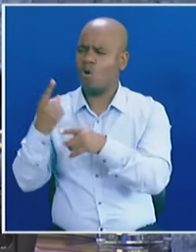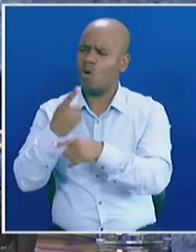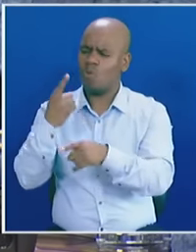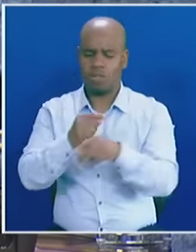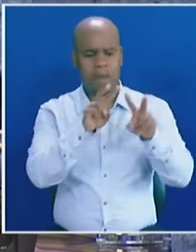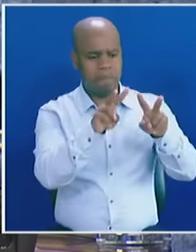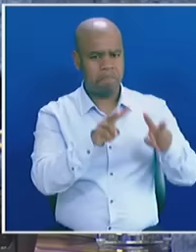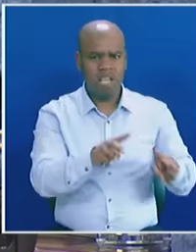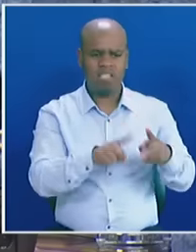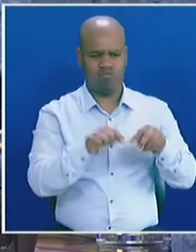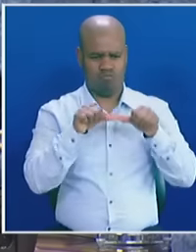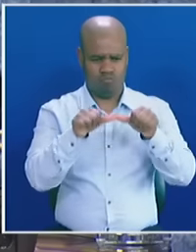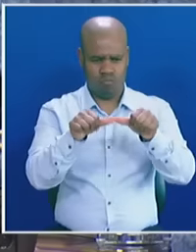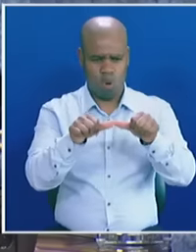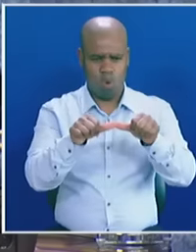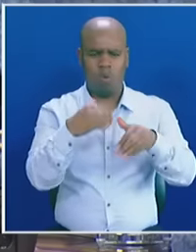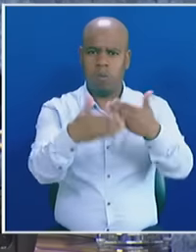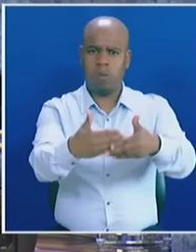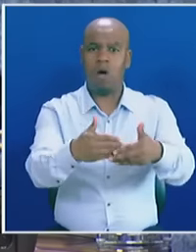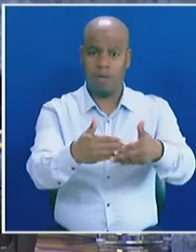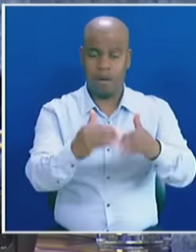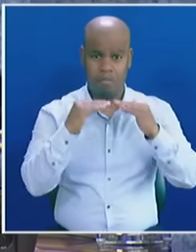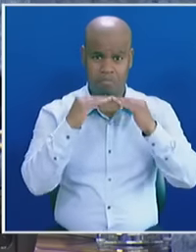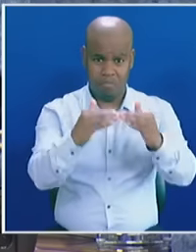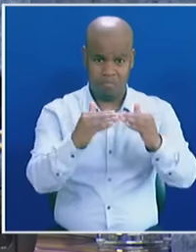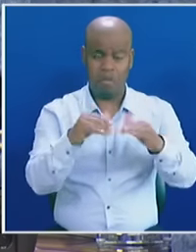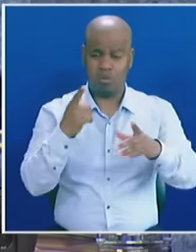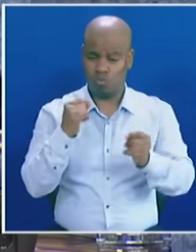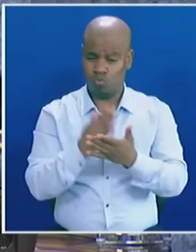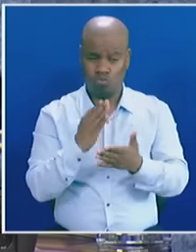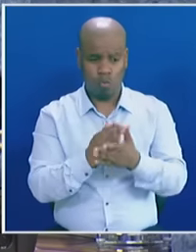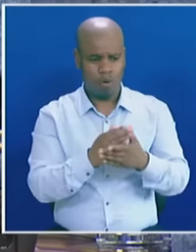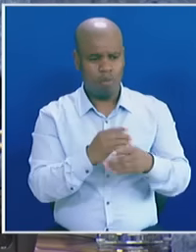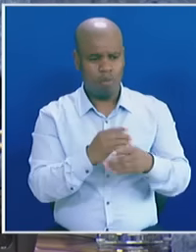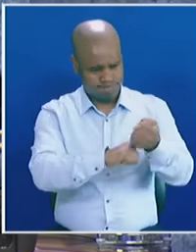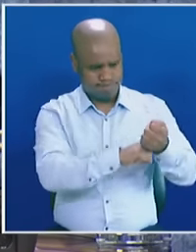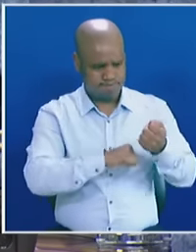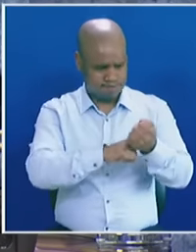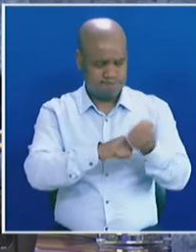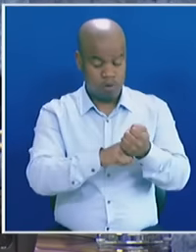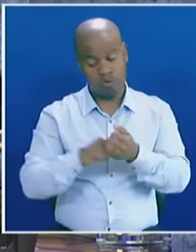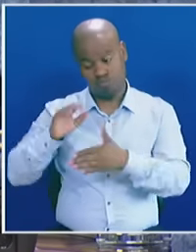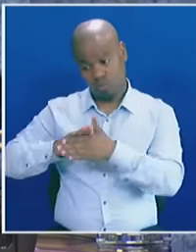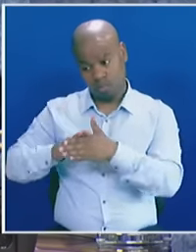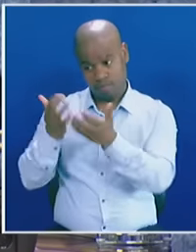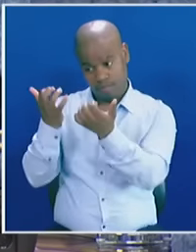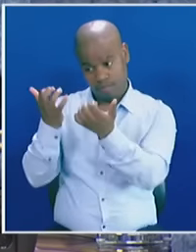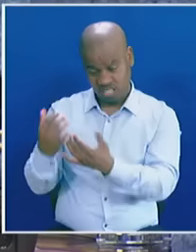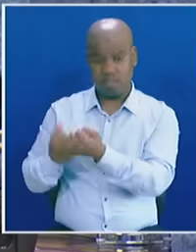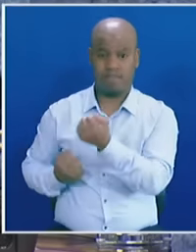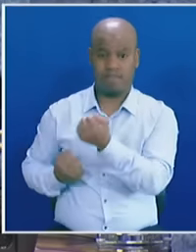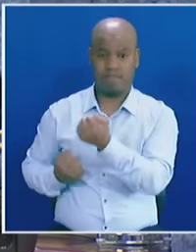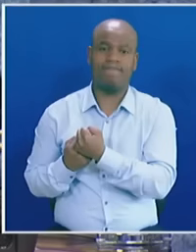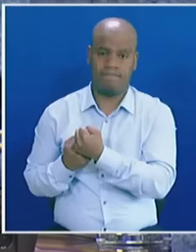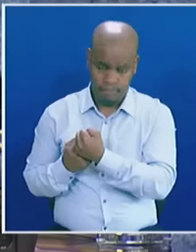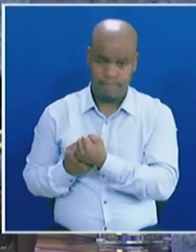stability in our country. It is for these reasons that we support this budget, and